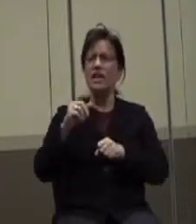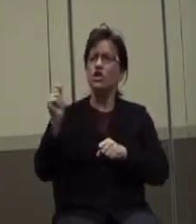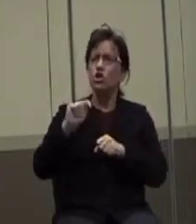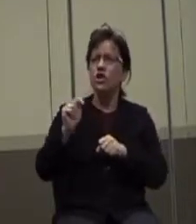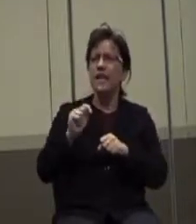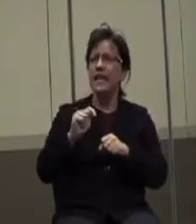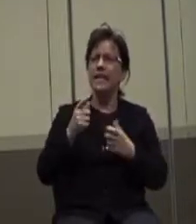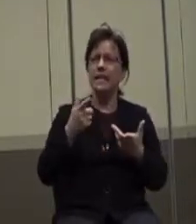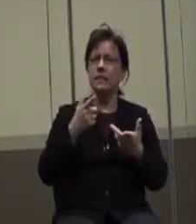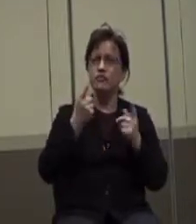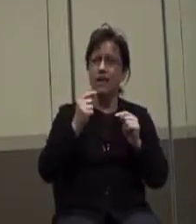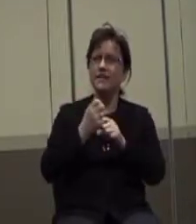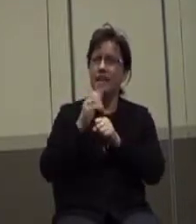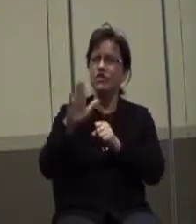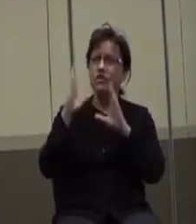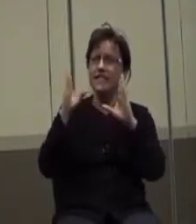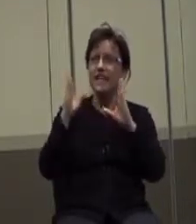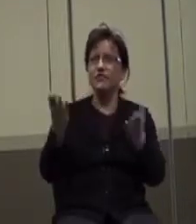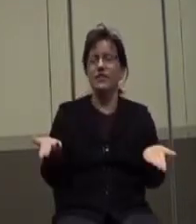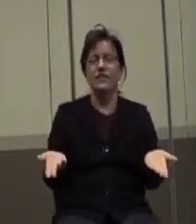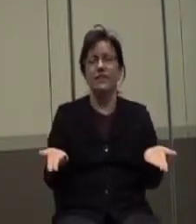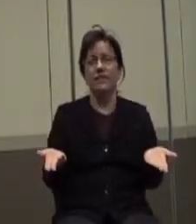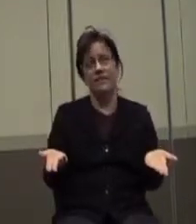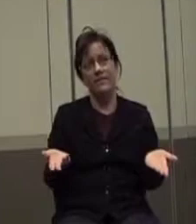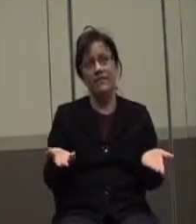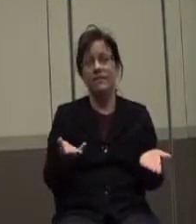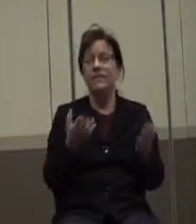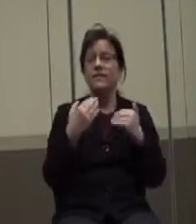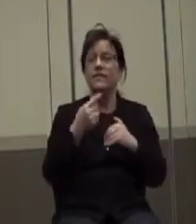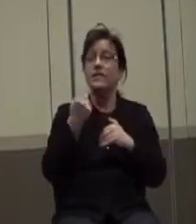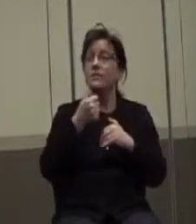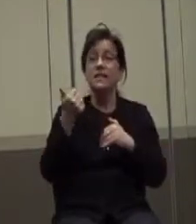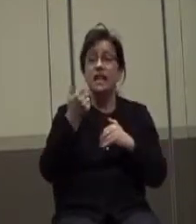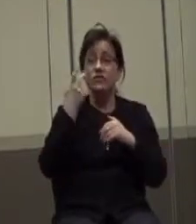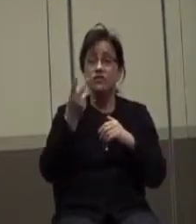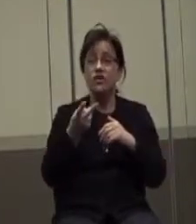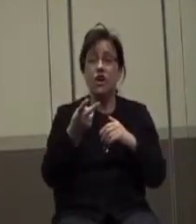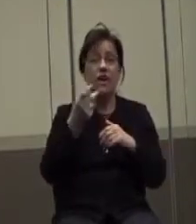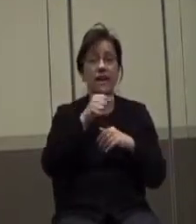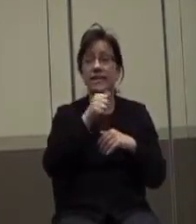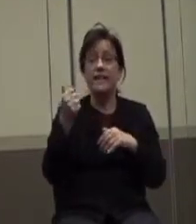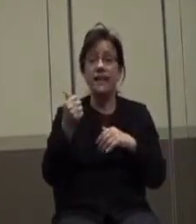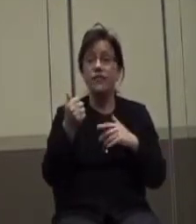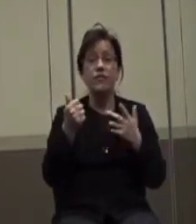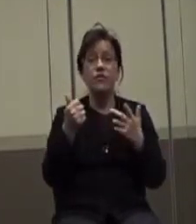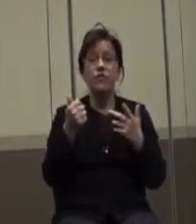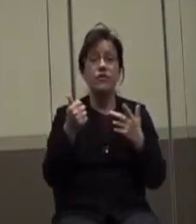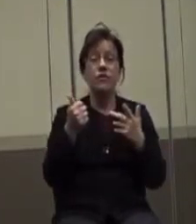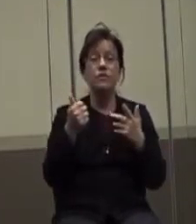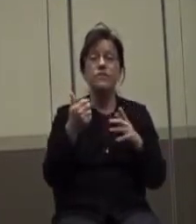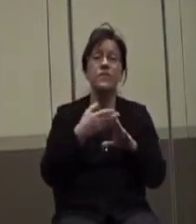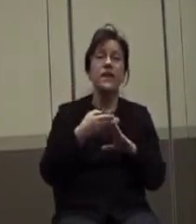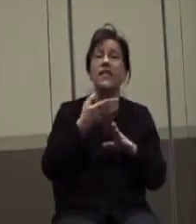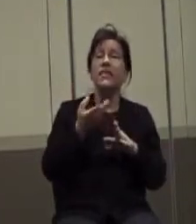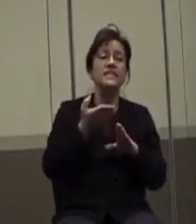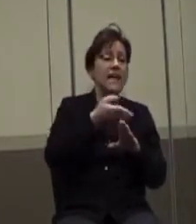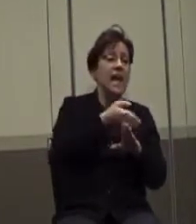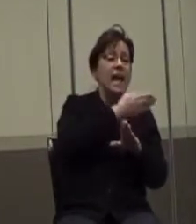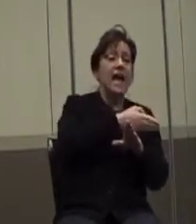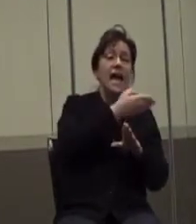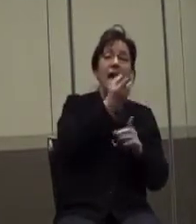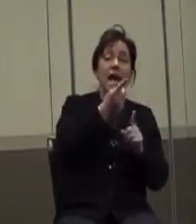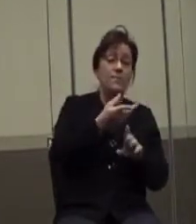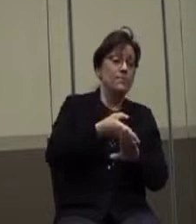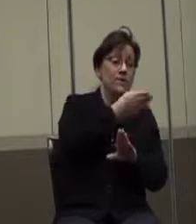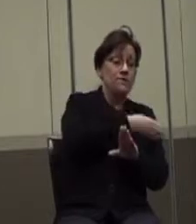attention. Okay. All right. Anything else you saw? Any other, like in terms of antecedents or consequences